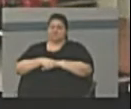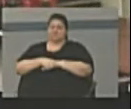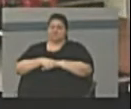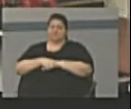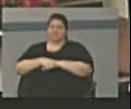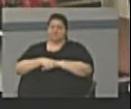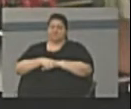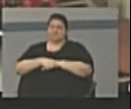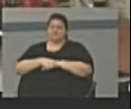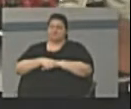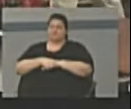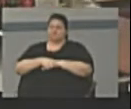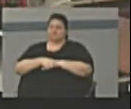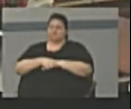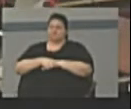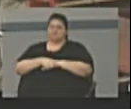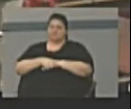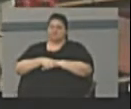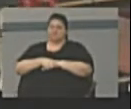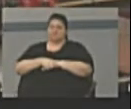Thank you.